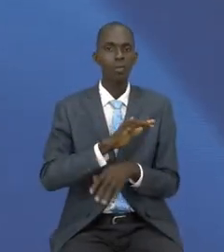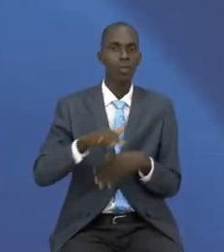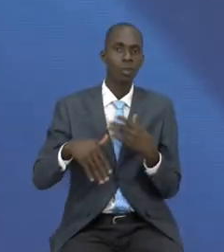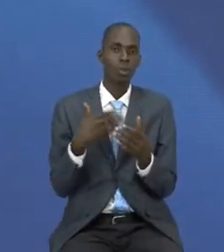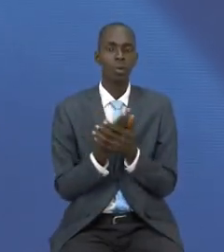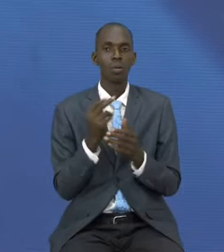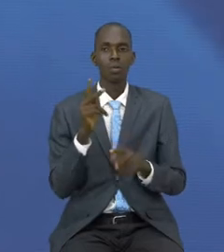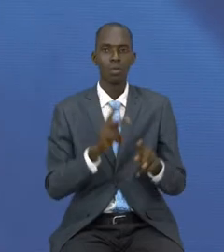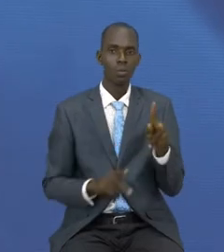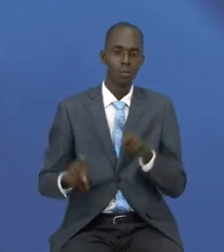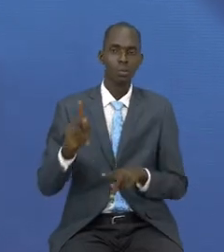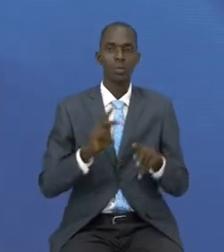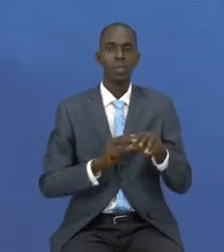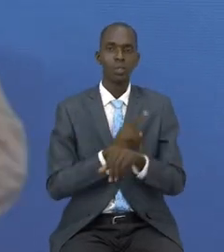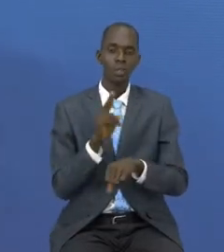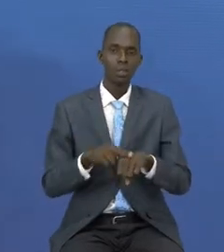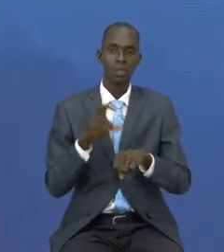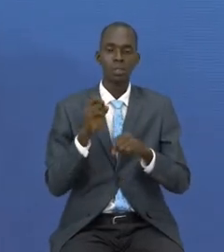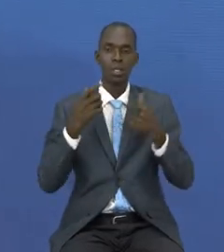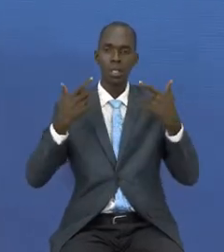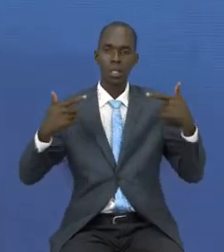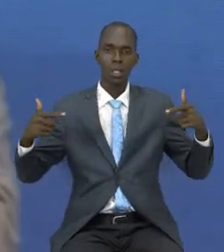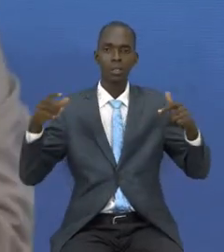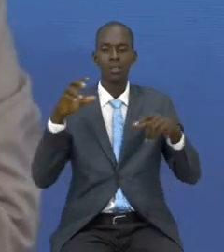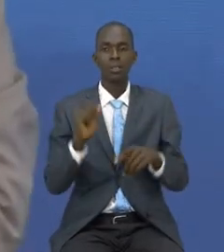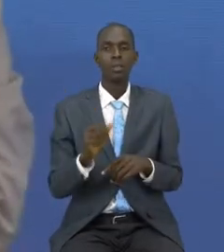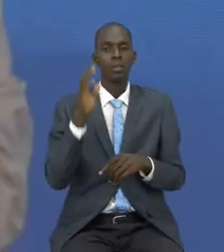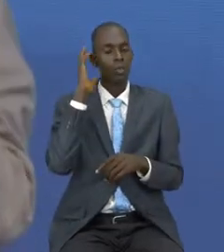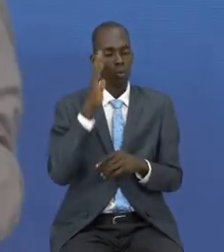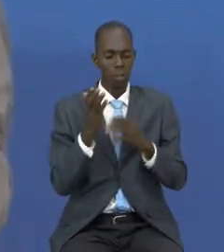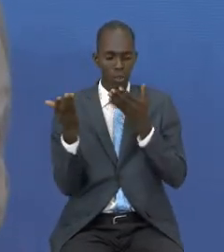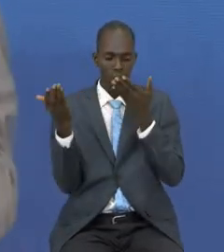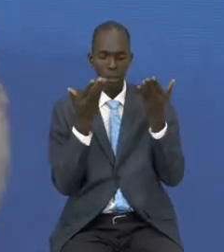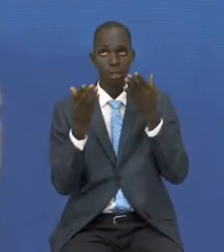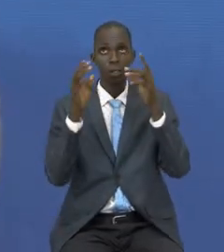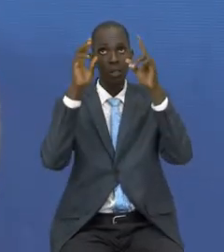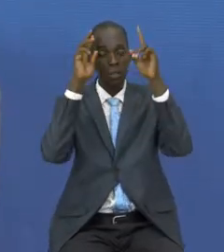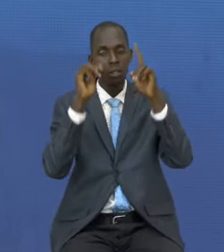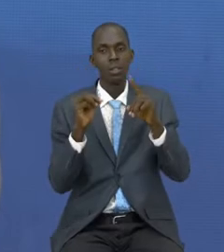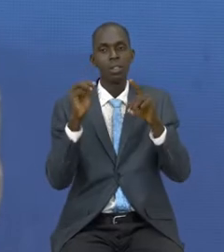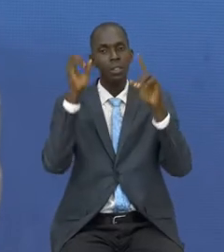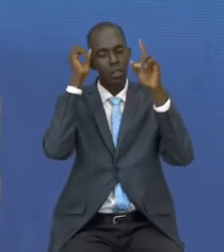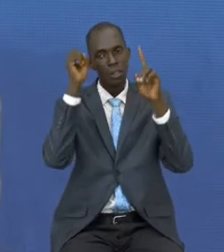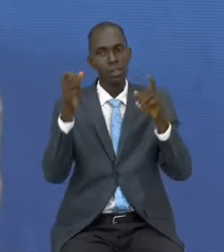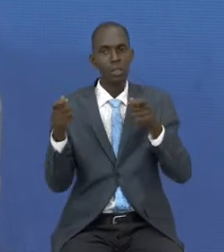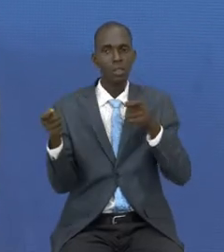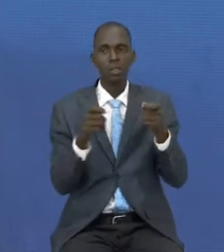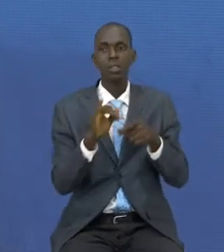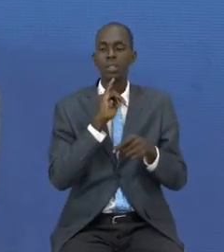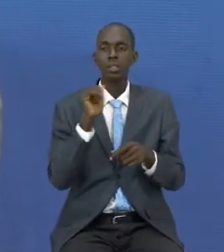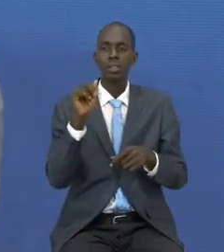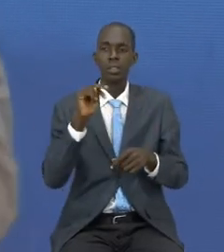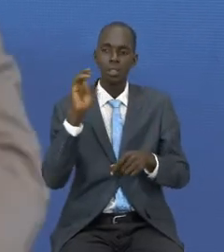people, nations, languages should serve him. His dominion is an